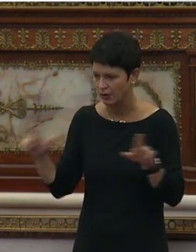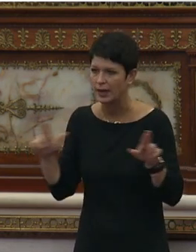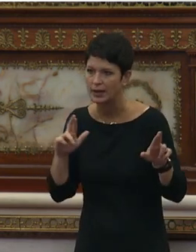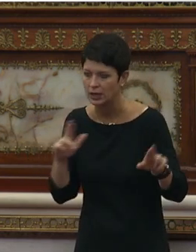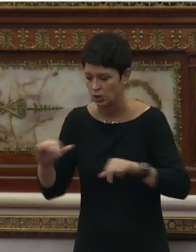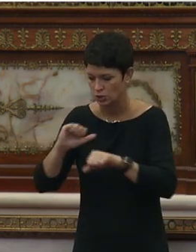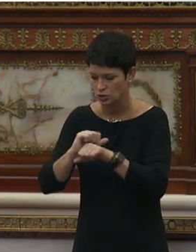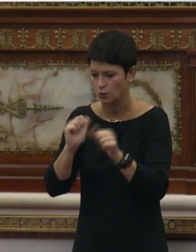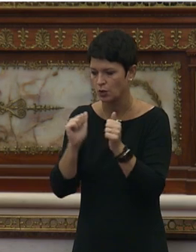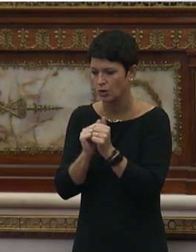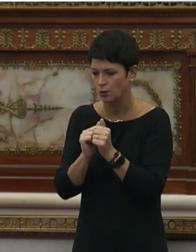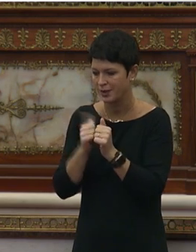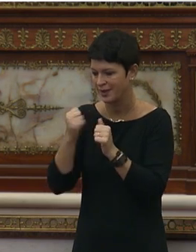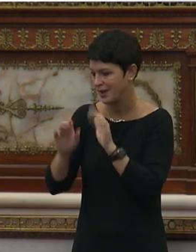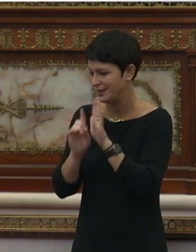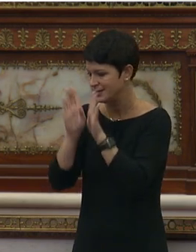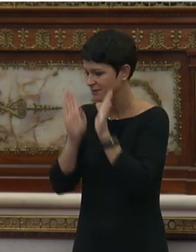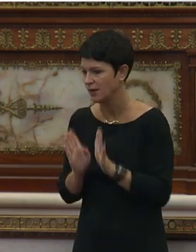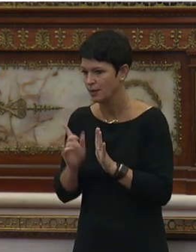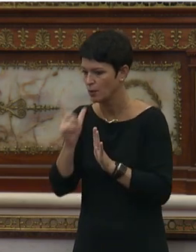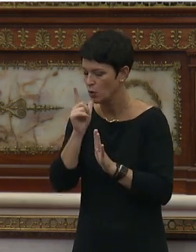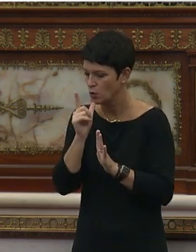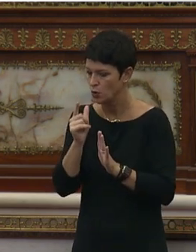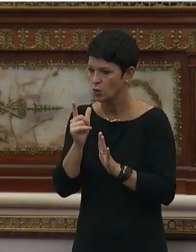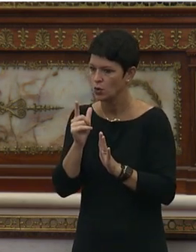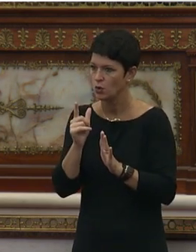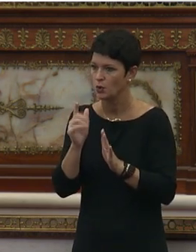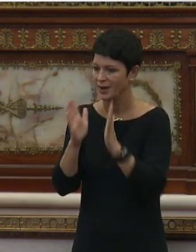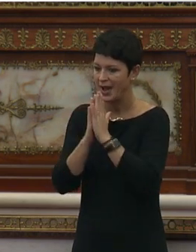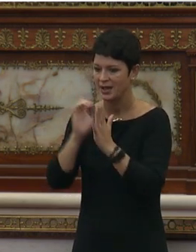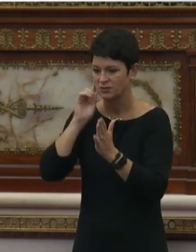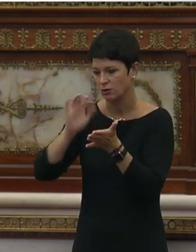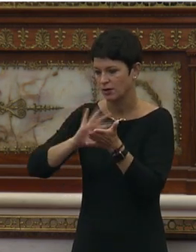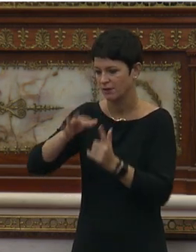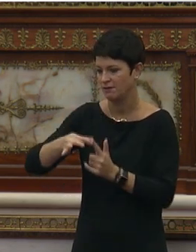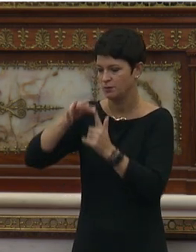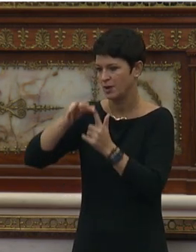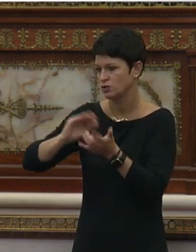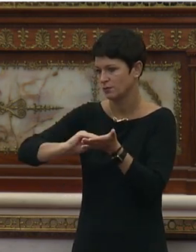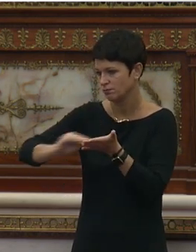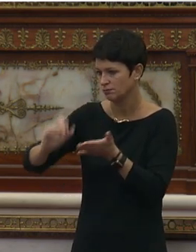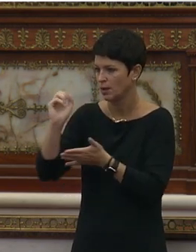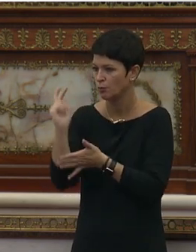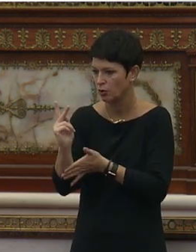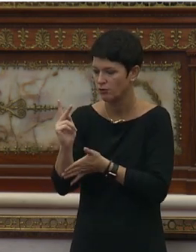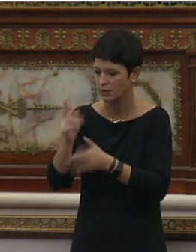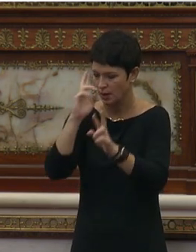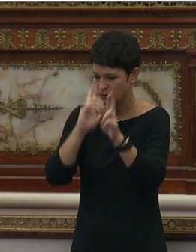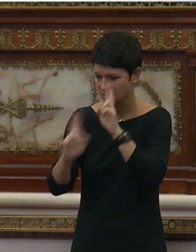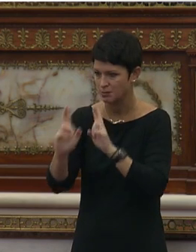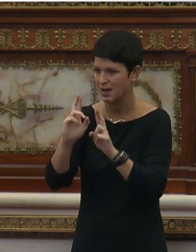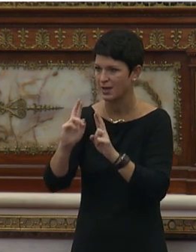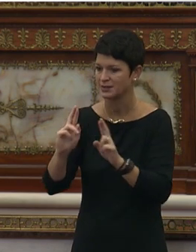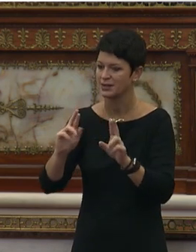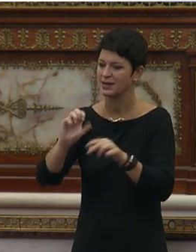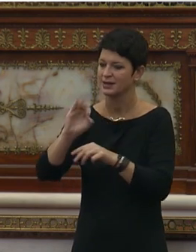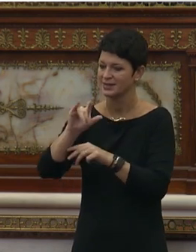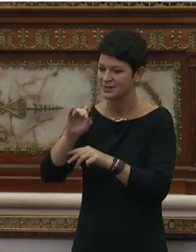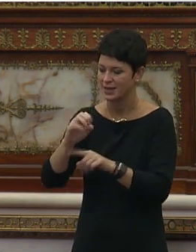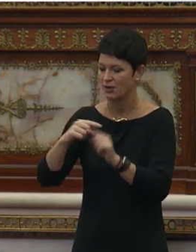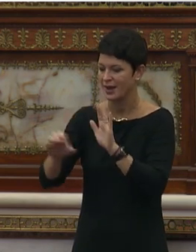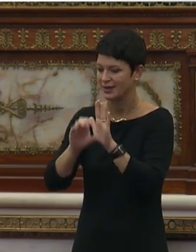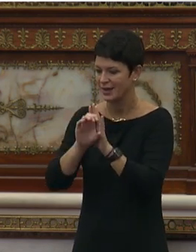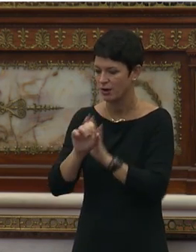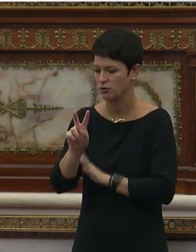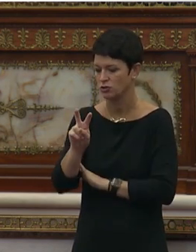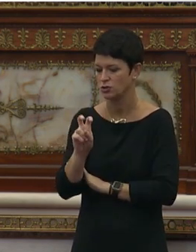to work with any developer who would seek a variance that respects the scale and character of the 200 block of